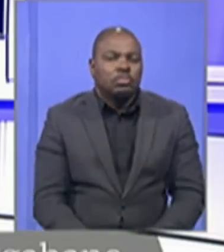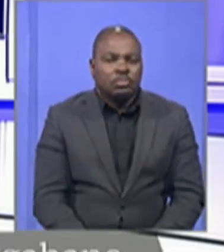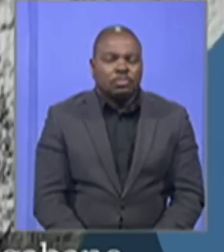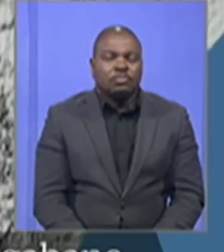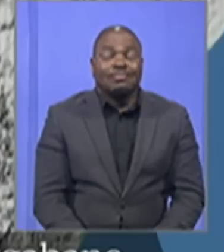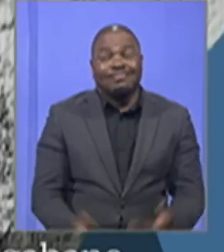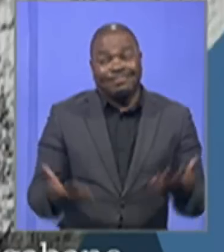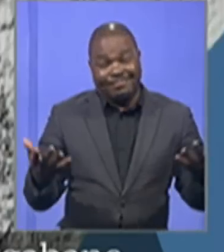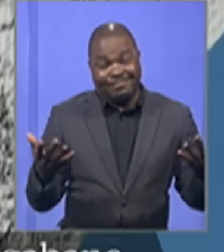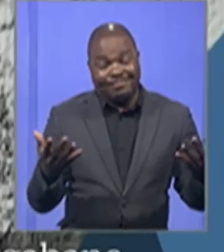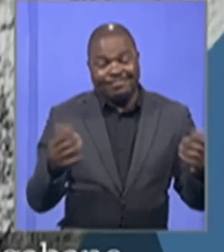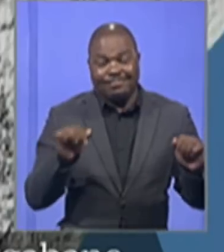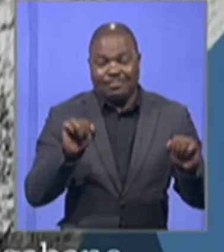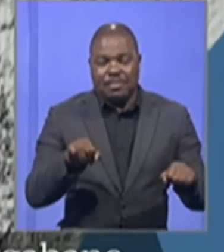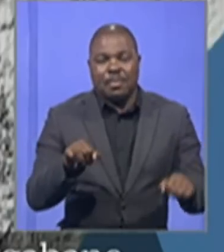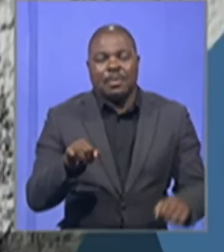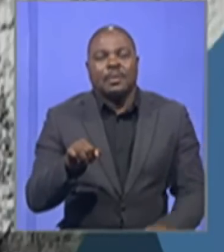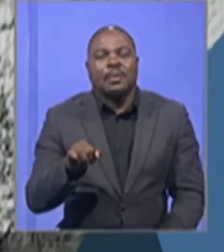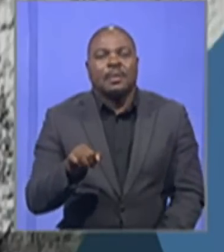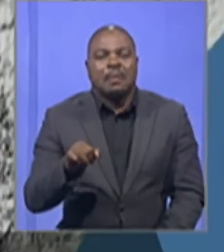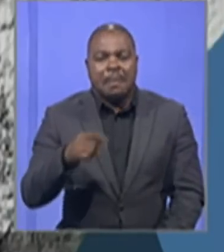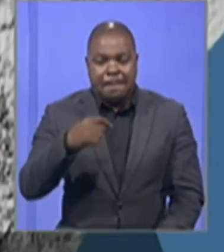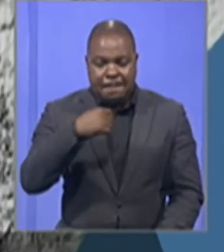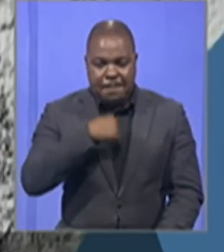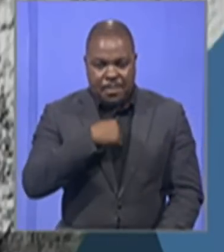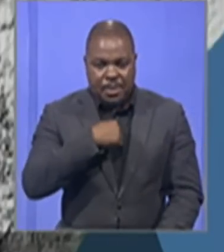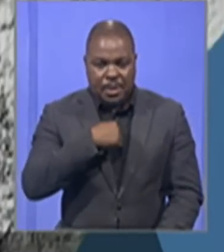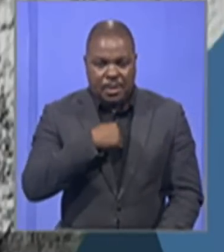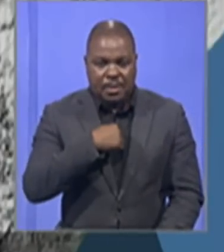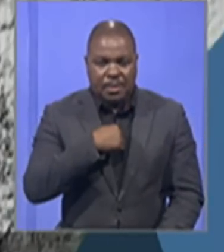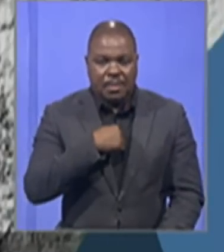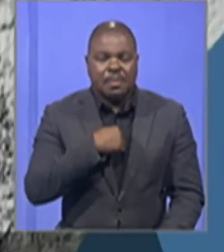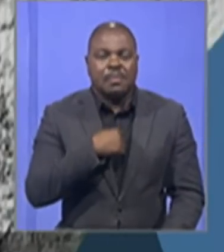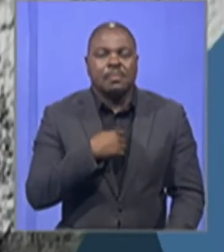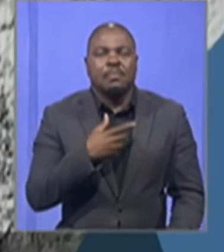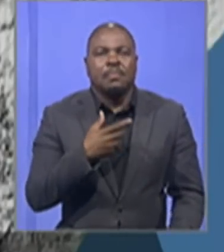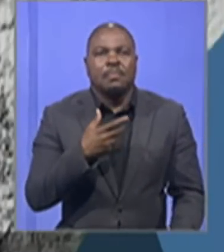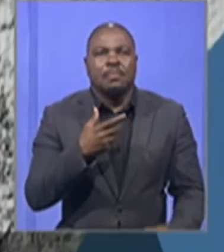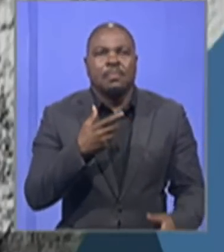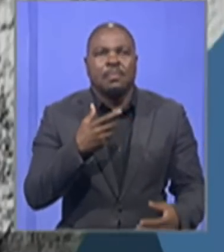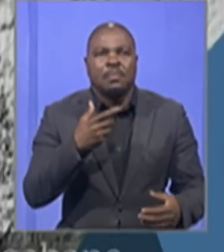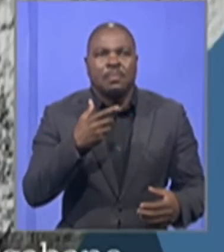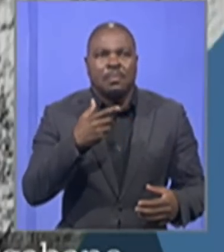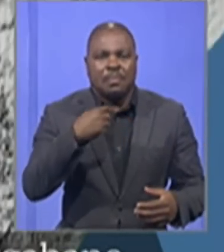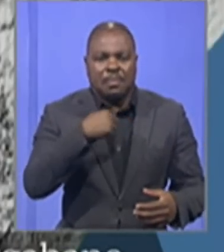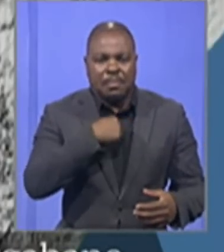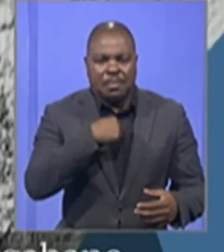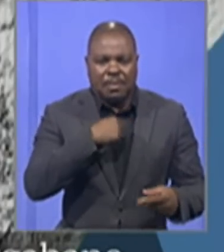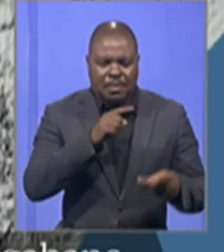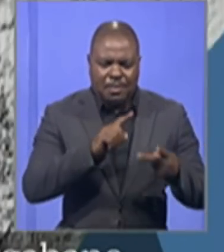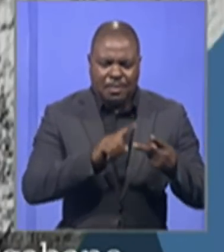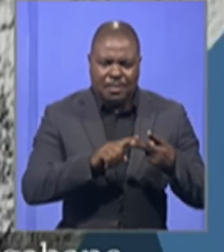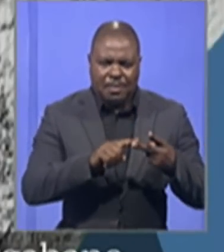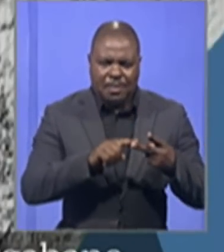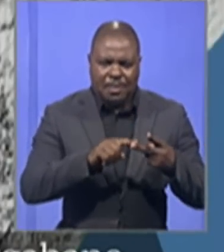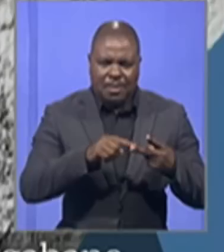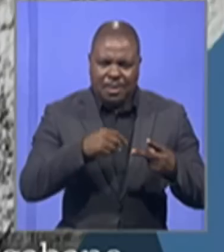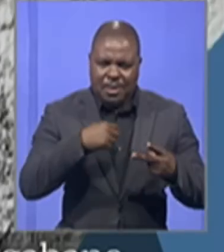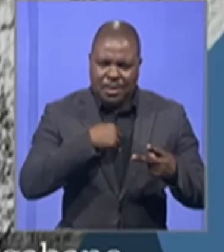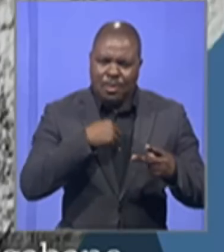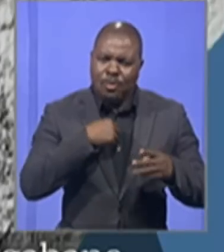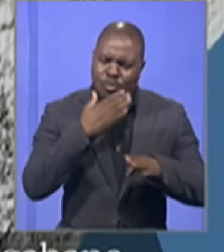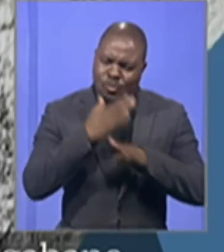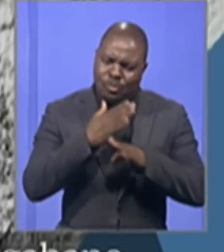tseba nahe ke mabasotho ke mmathaho ha hona re nka se